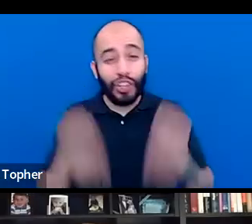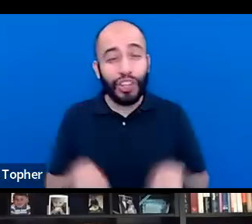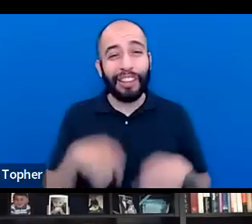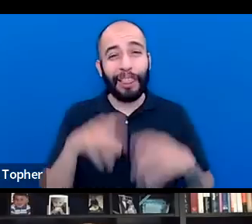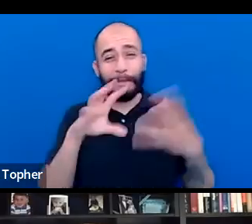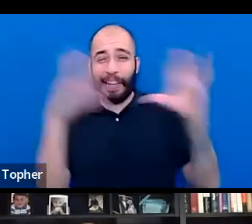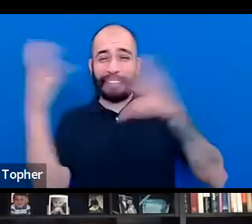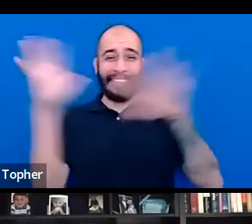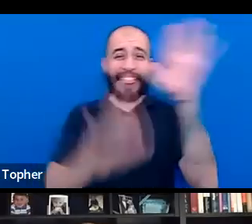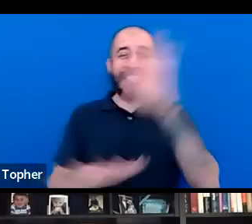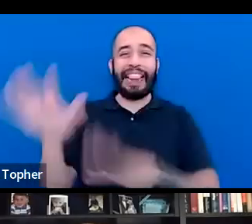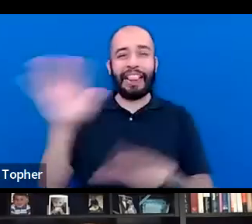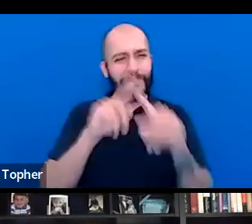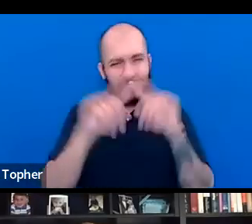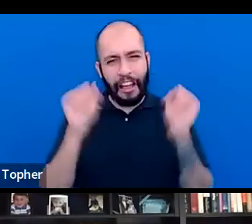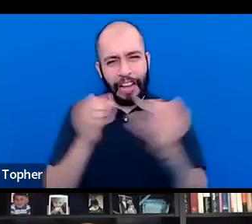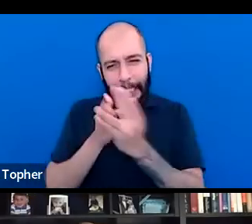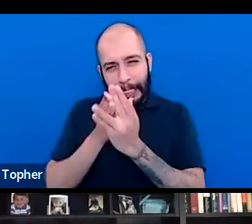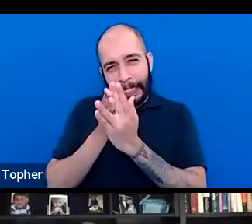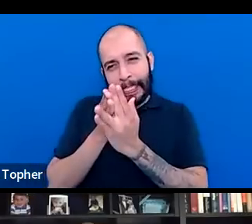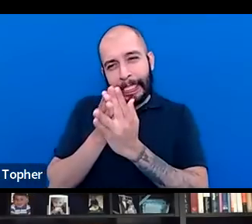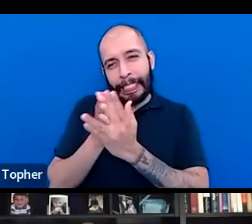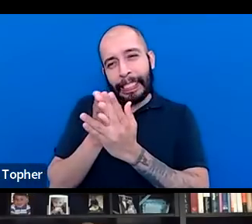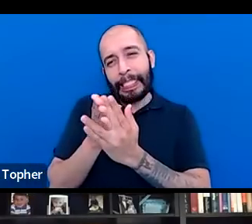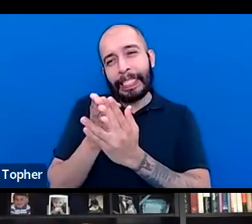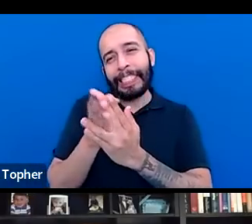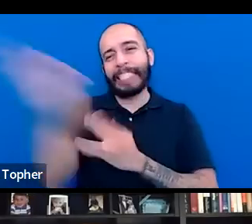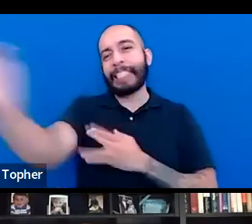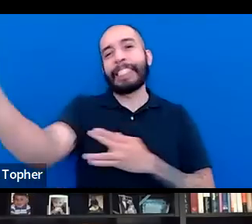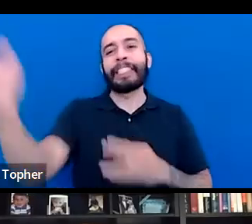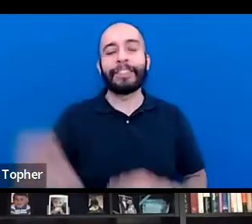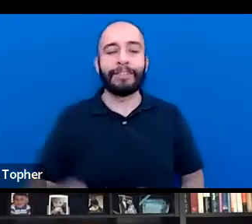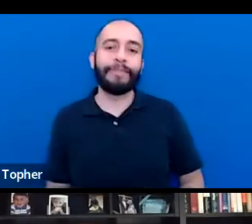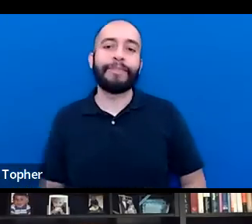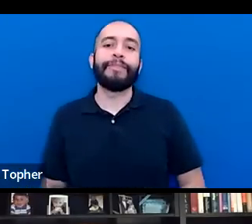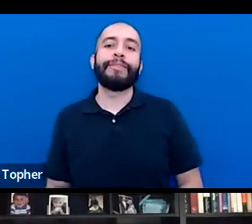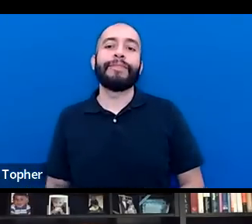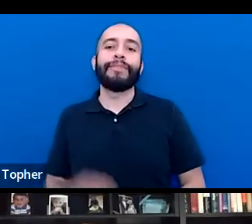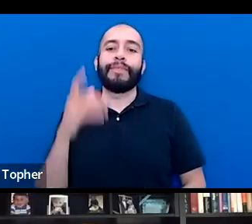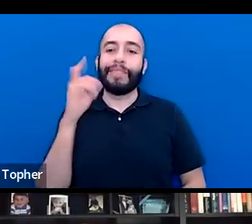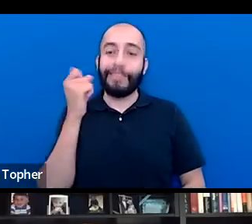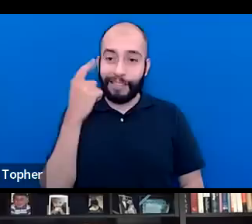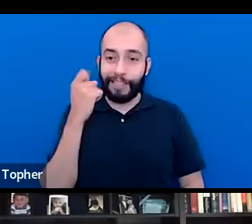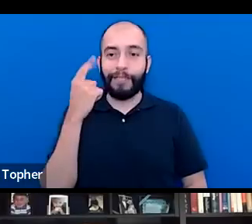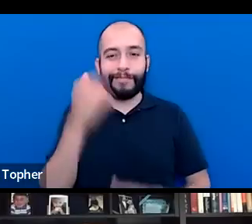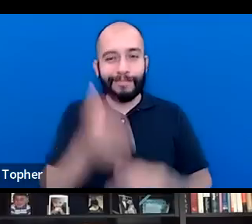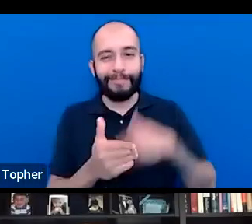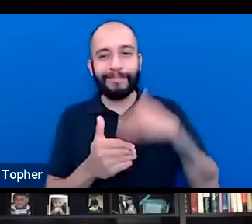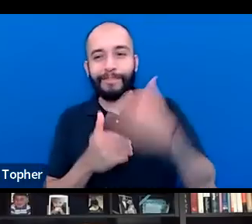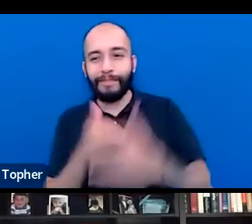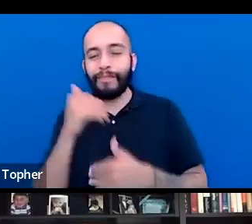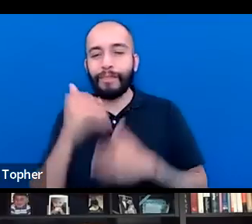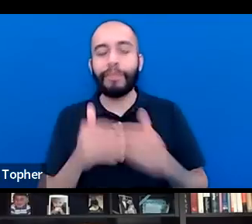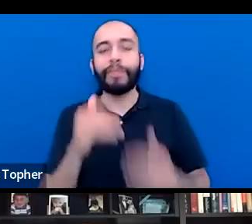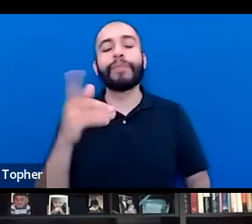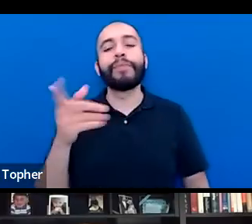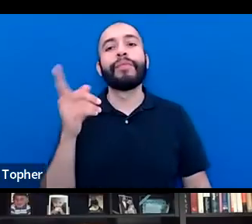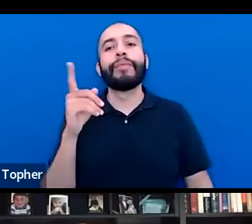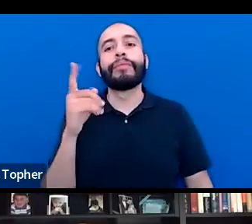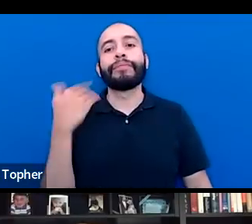of the CIO. At one point, there were 2 auto worker unions that were like fighting, like, what is the real auto worker